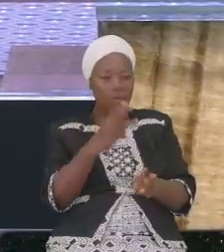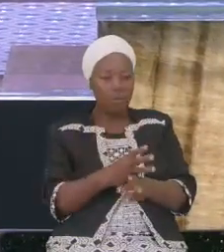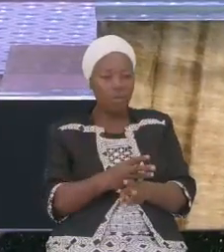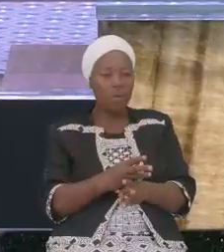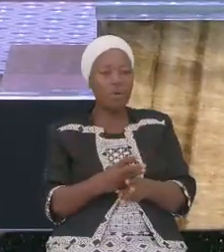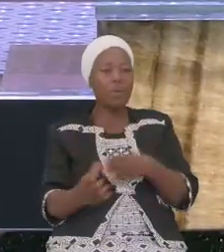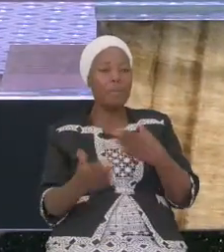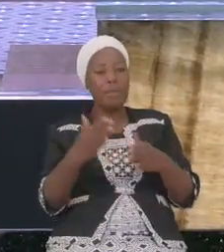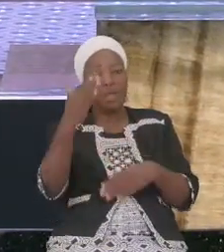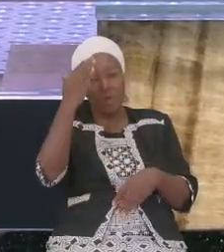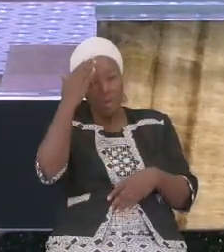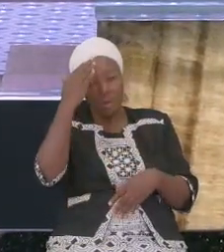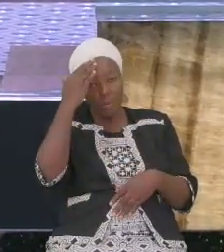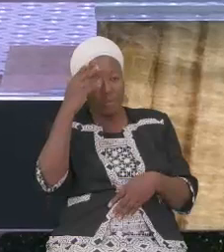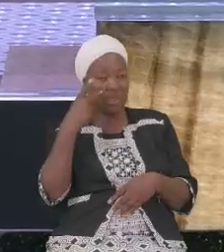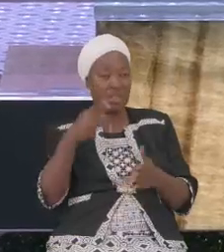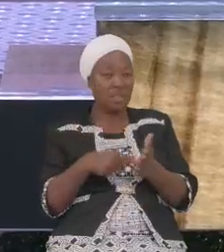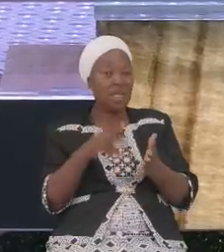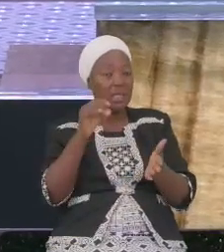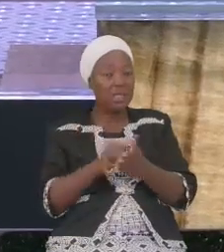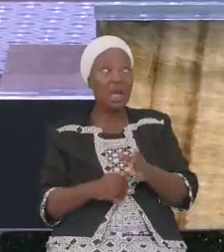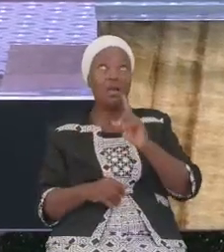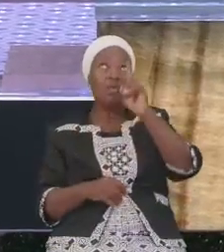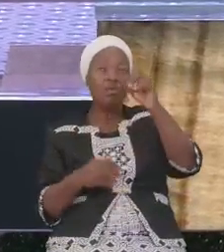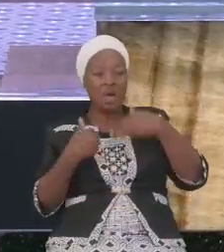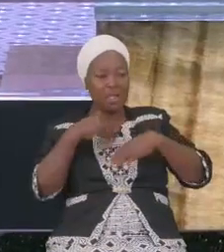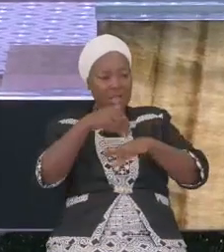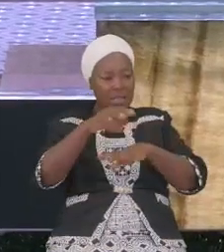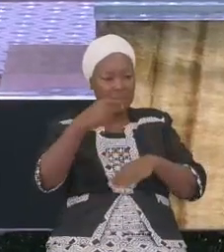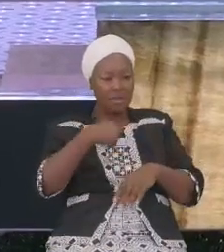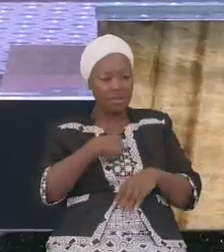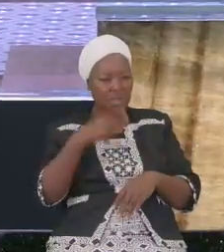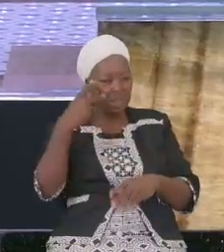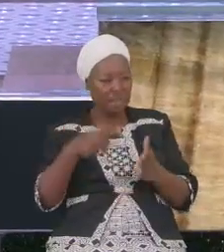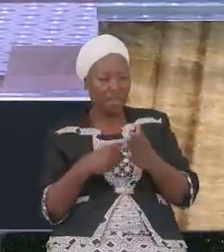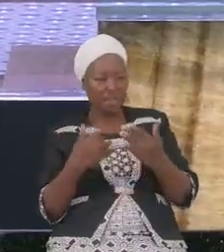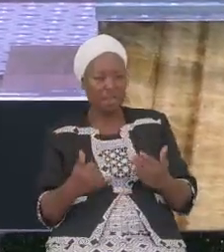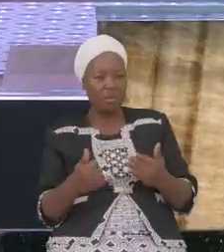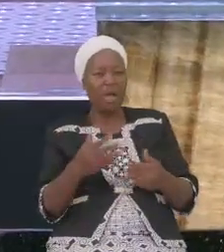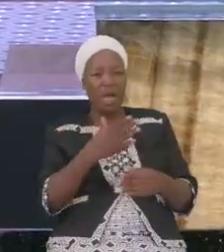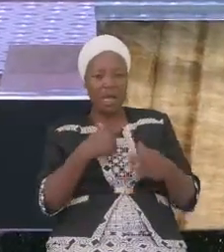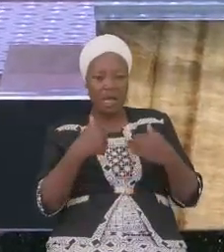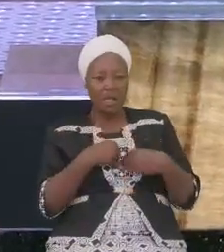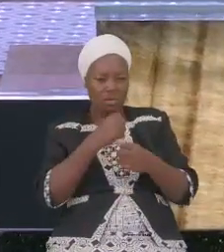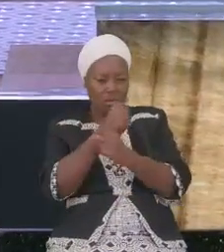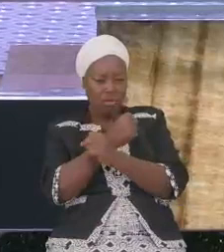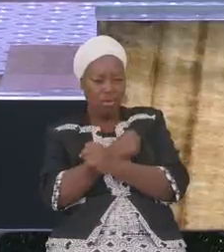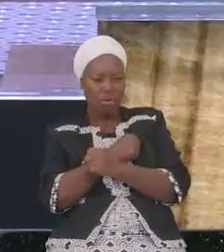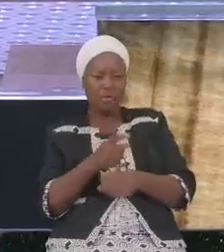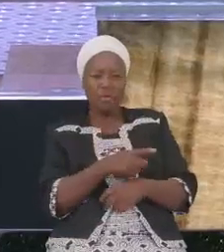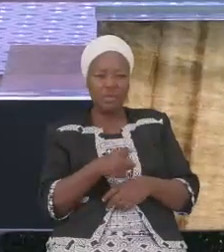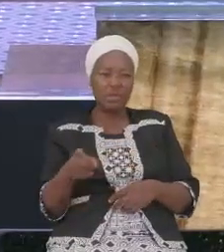may know, look at this, that thou hast sent me, look at this now, and hast loved